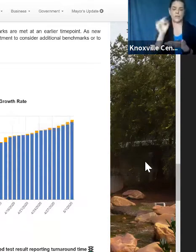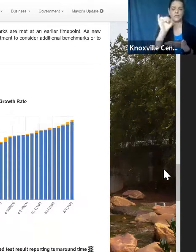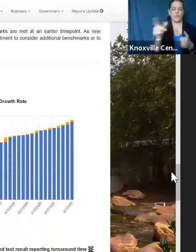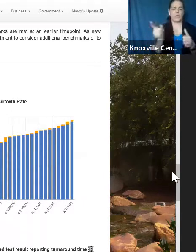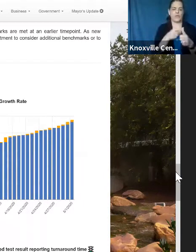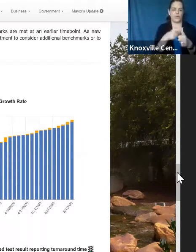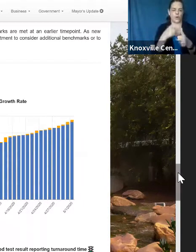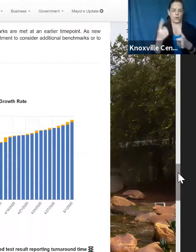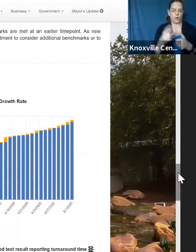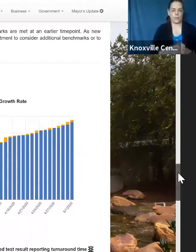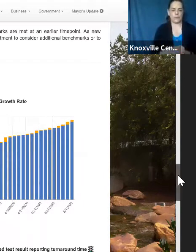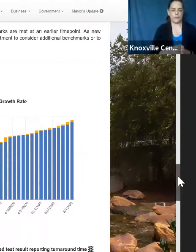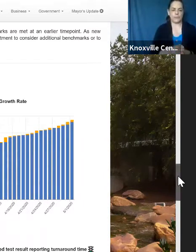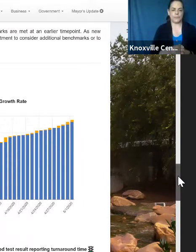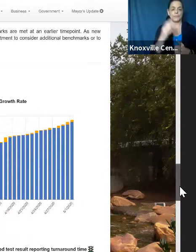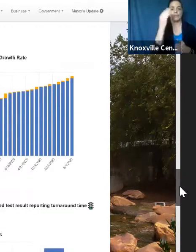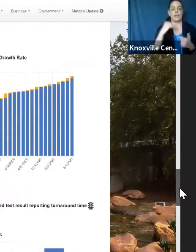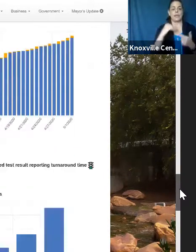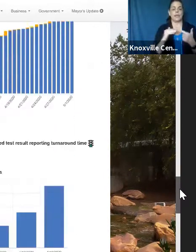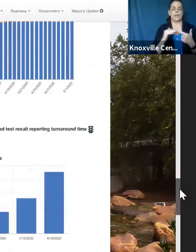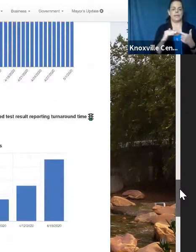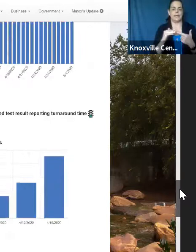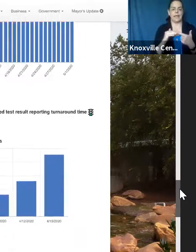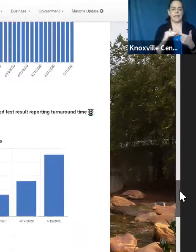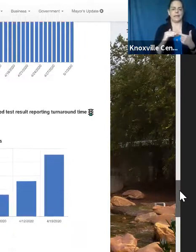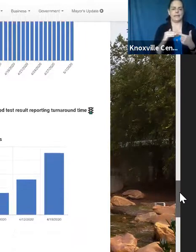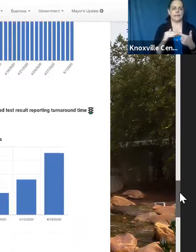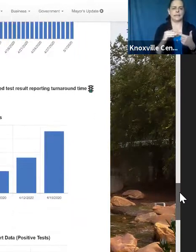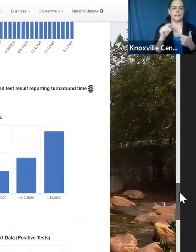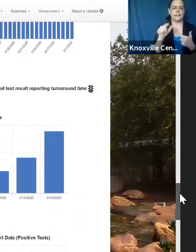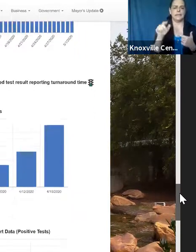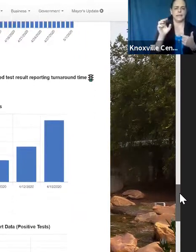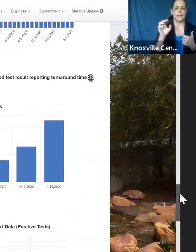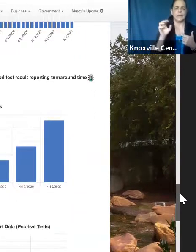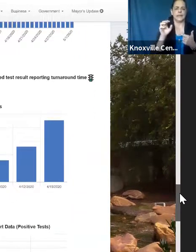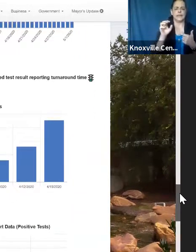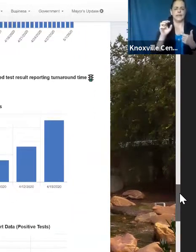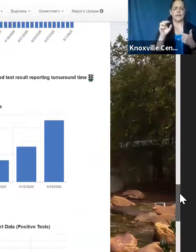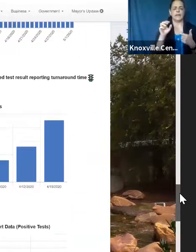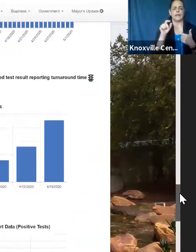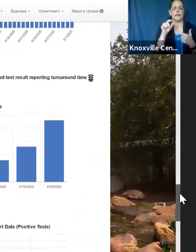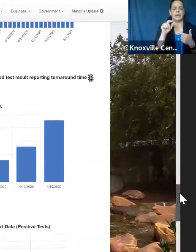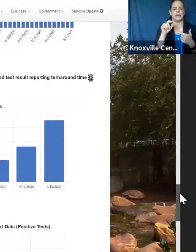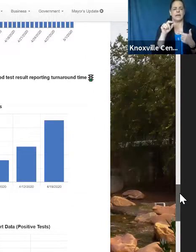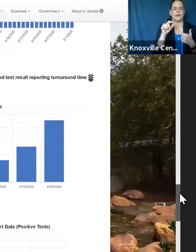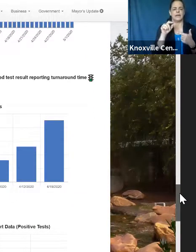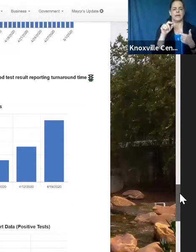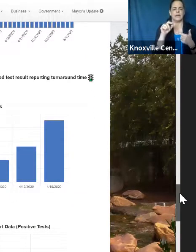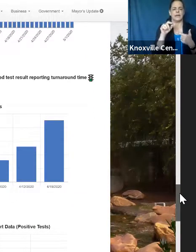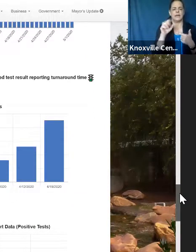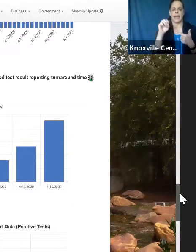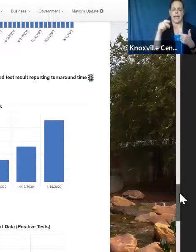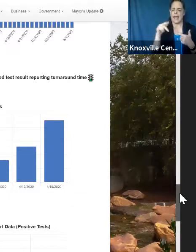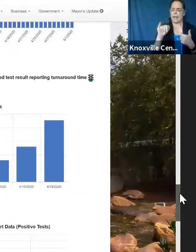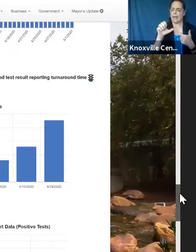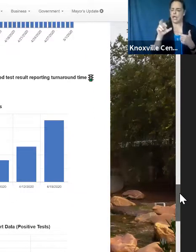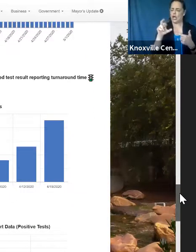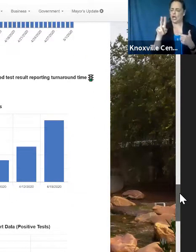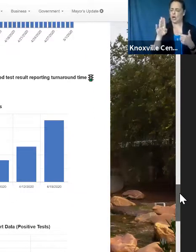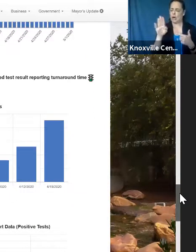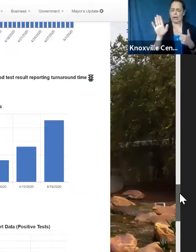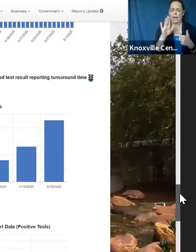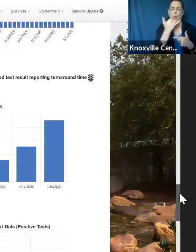piece. The next one is our epi curve by illness on, or no, actually, I think I'm on the wrong page,